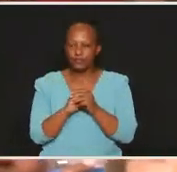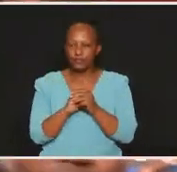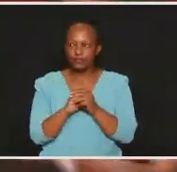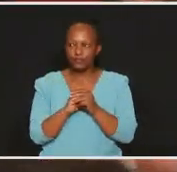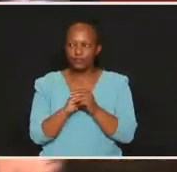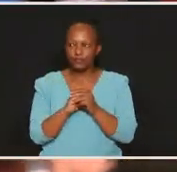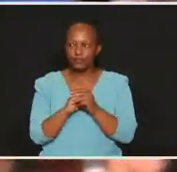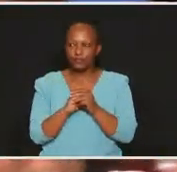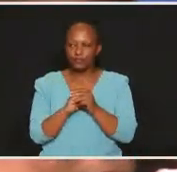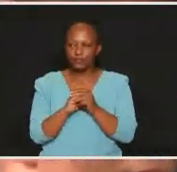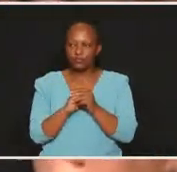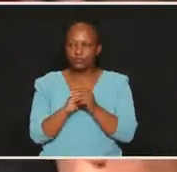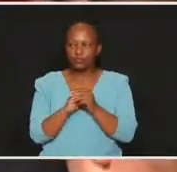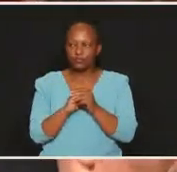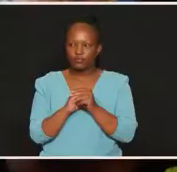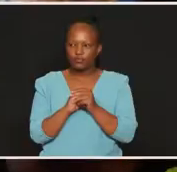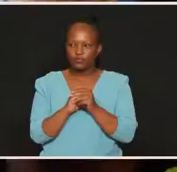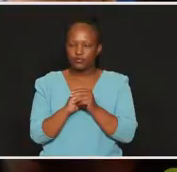yeah Mama